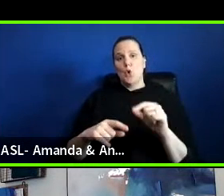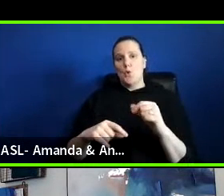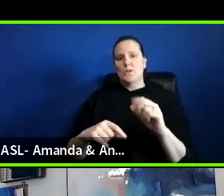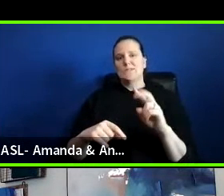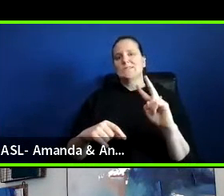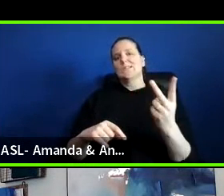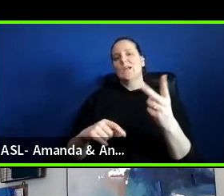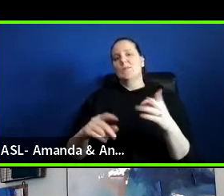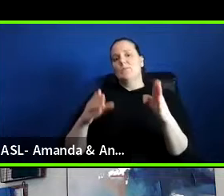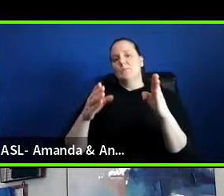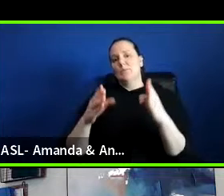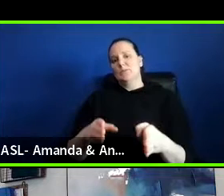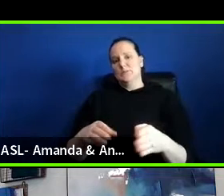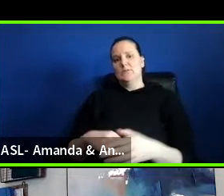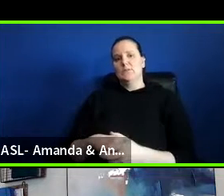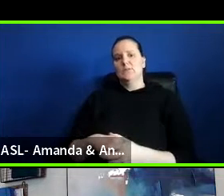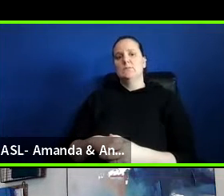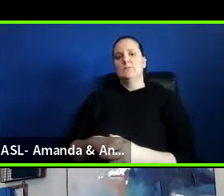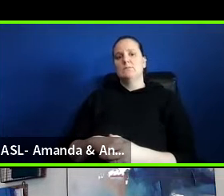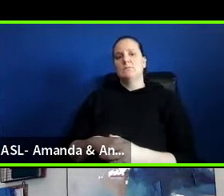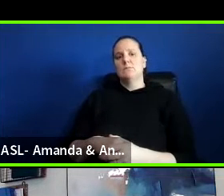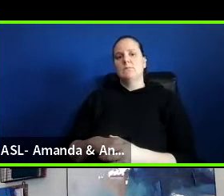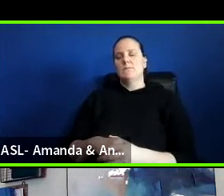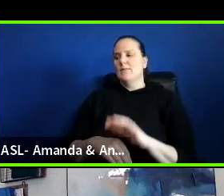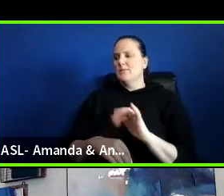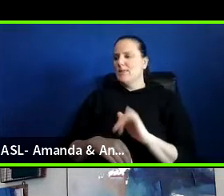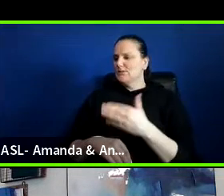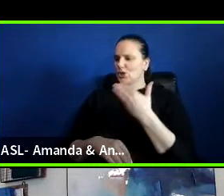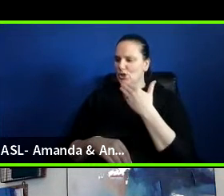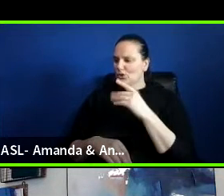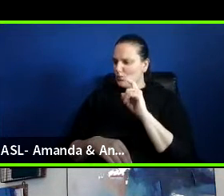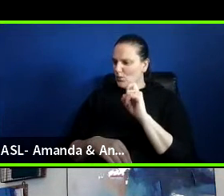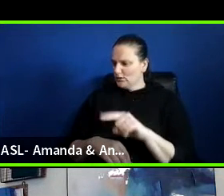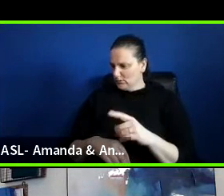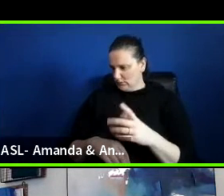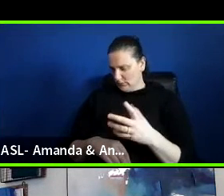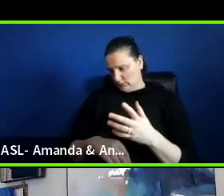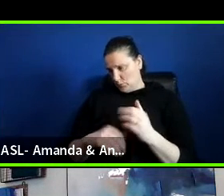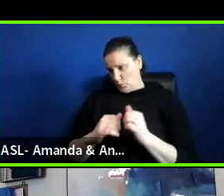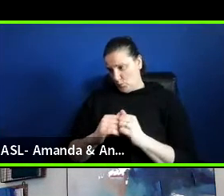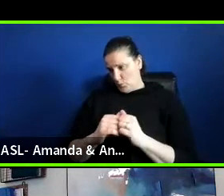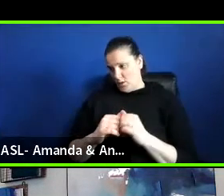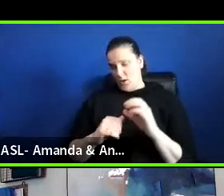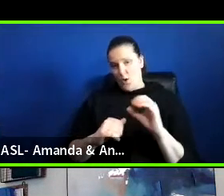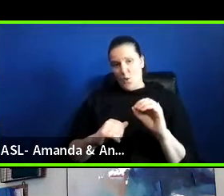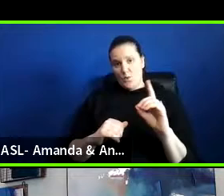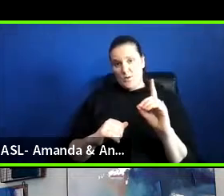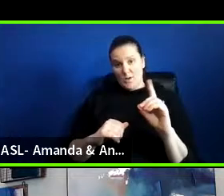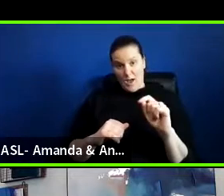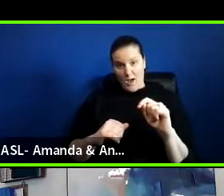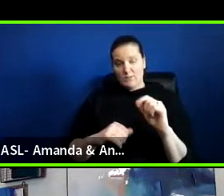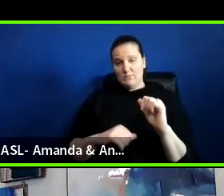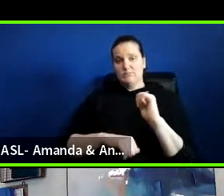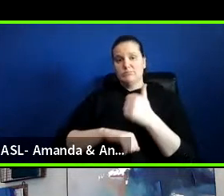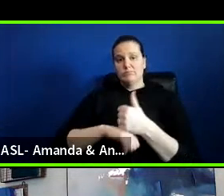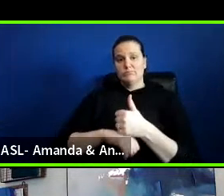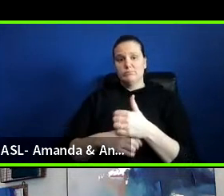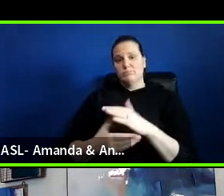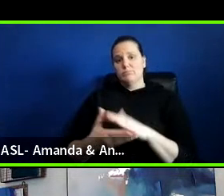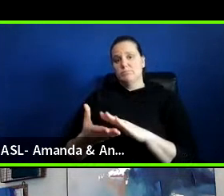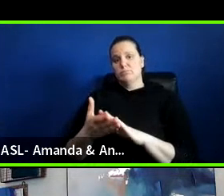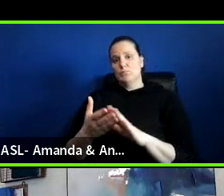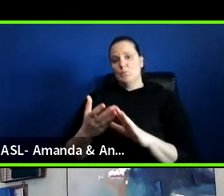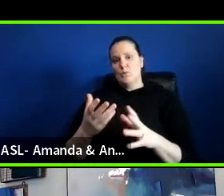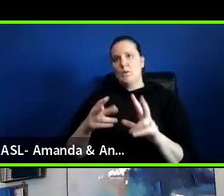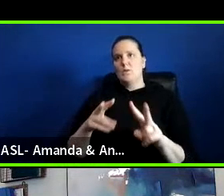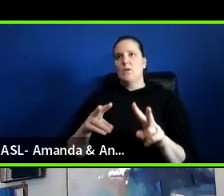yet. Yeah, I mean, it's a good question. I would say even when ODOT was administering it, we were looking to have